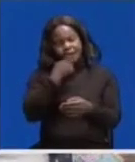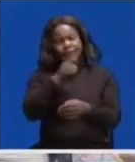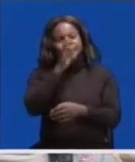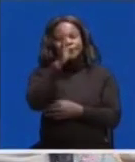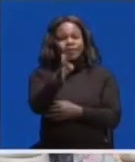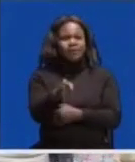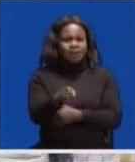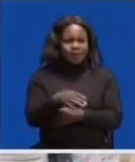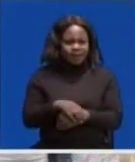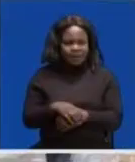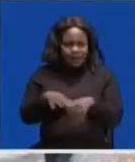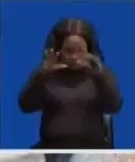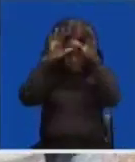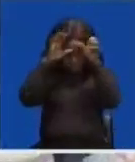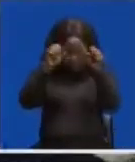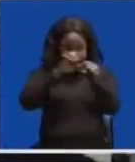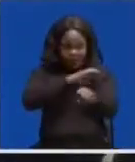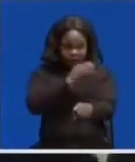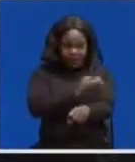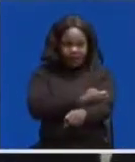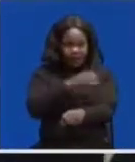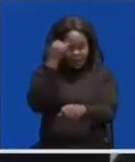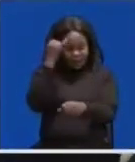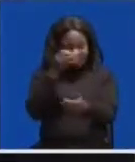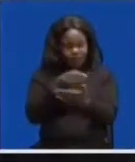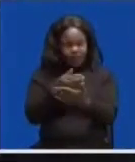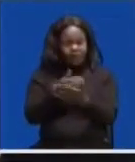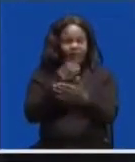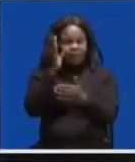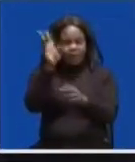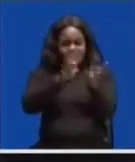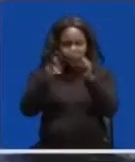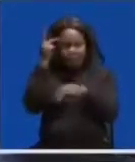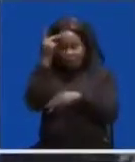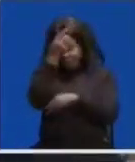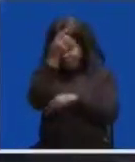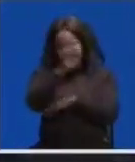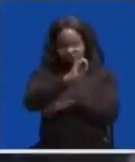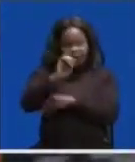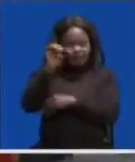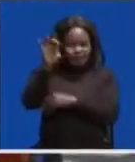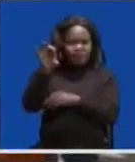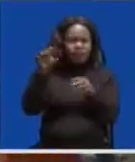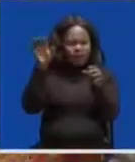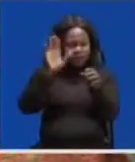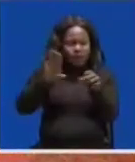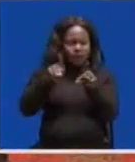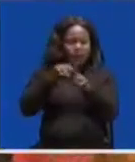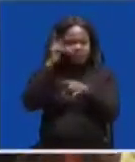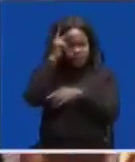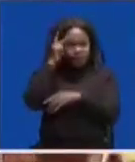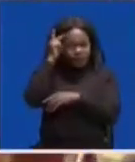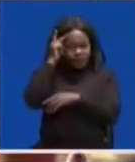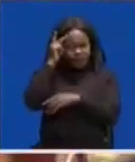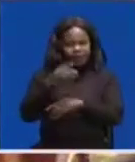The Presidential Empowerment Initiative Fund is expected to visit Petauke in Eastern Province for the same purpose. Wilson